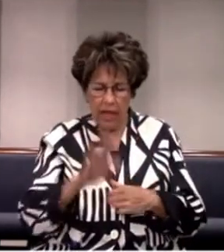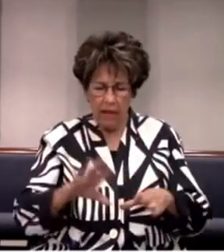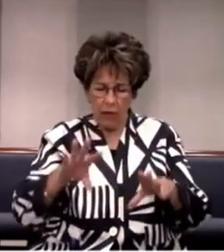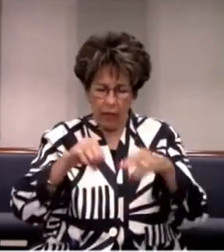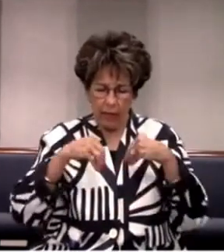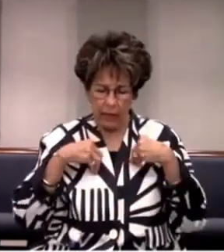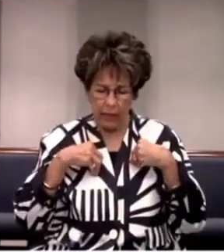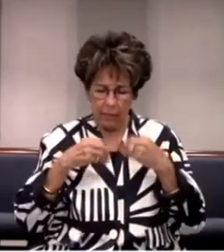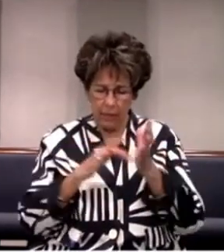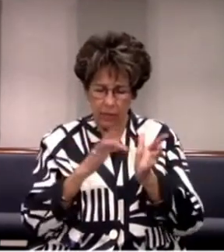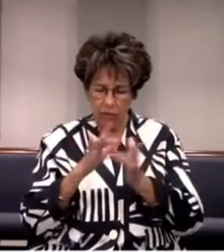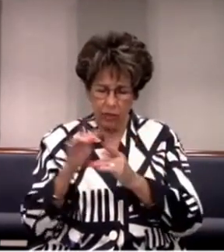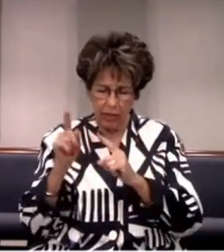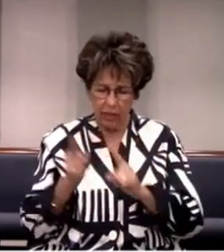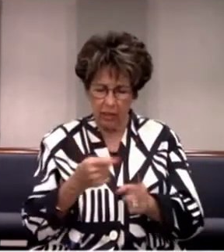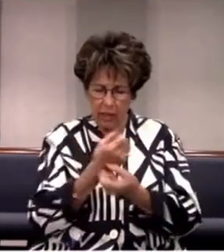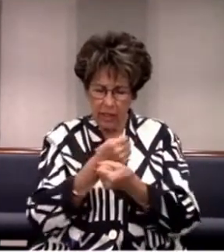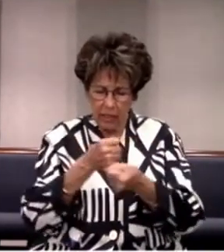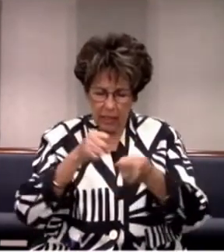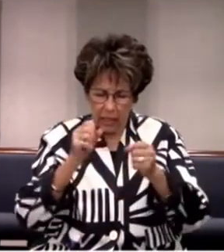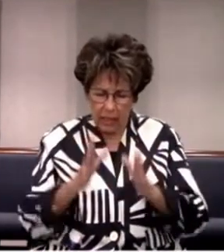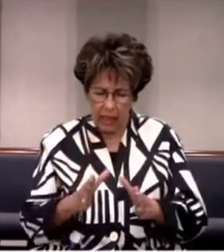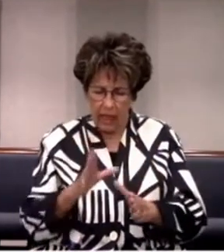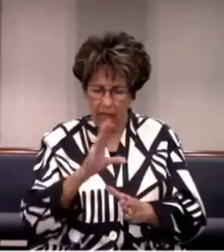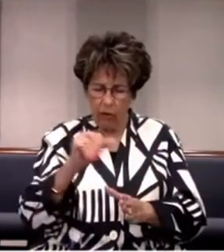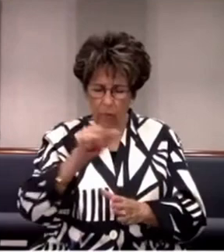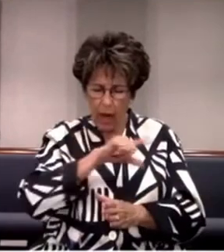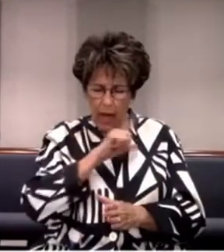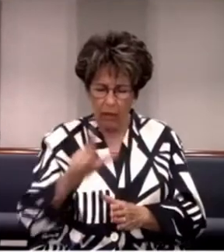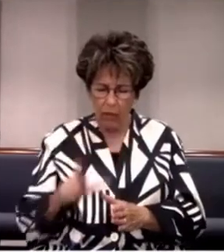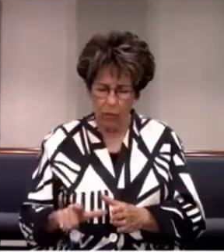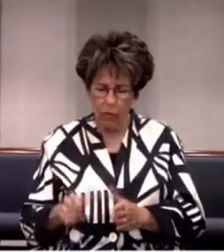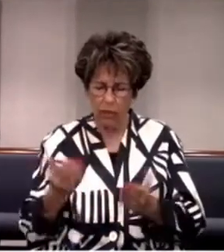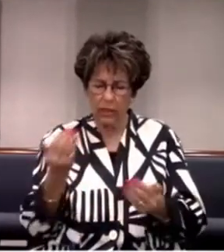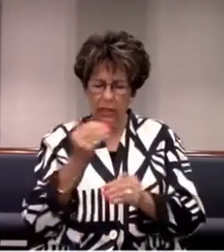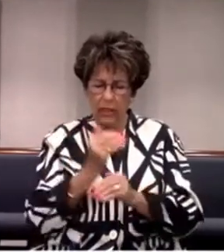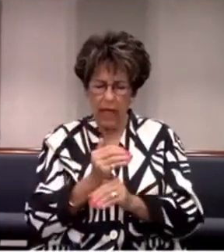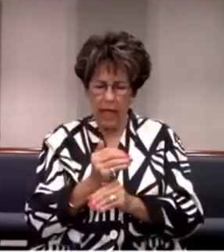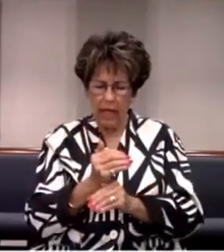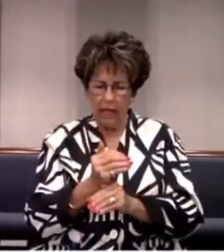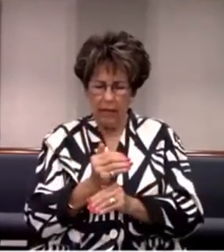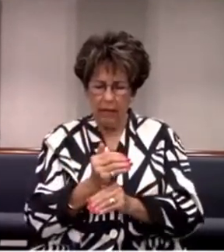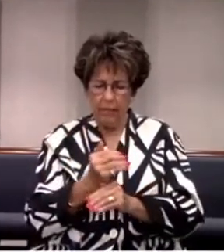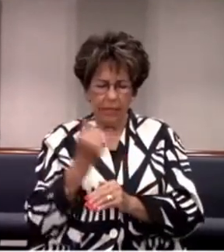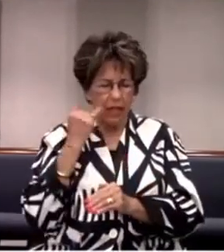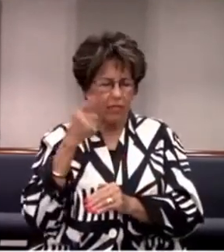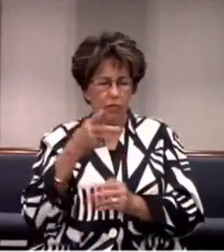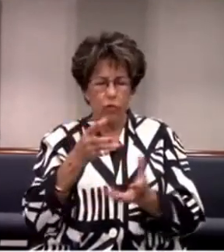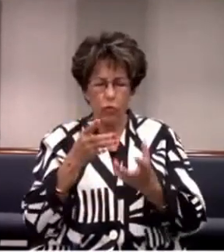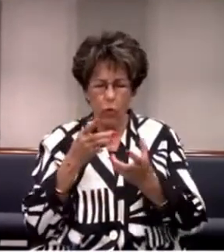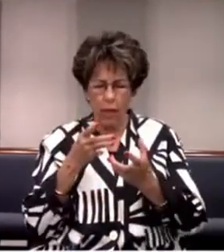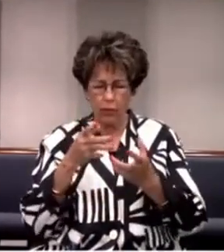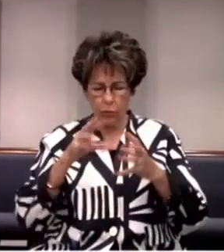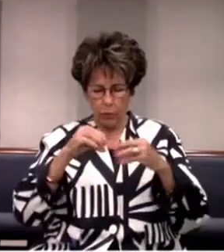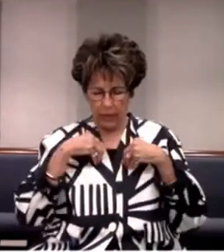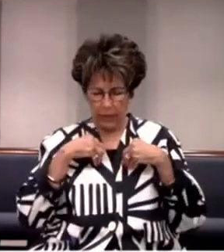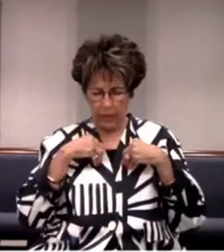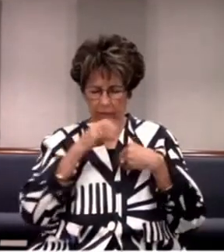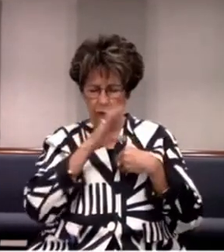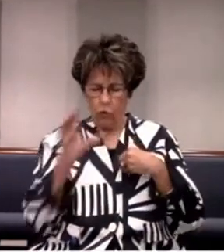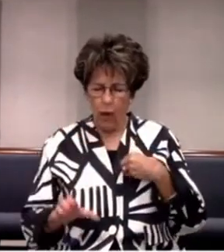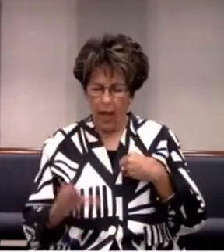that tonight where you sit. If tonight you wanted to be baptized by the Holy Ghost, which means you wanted to receive Christ's